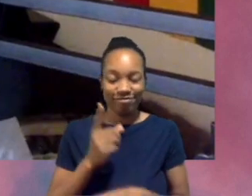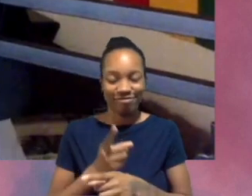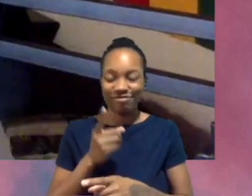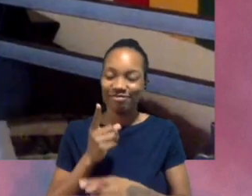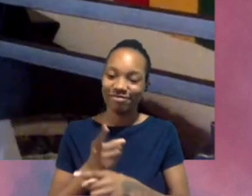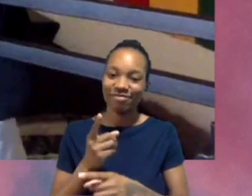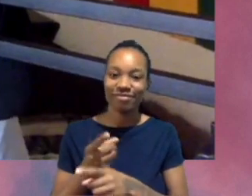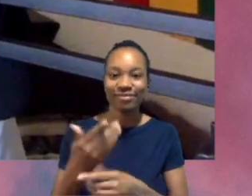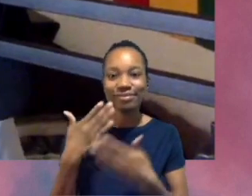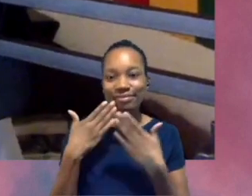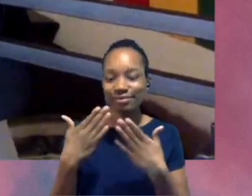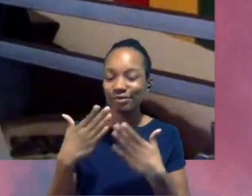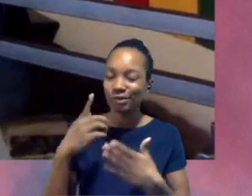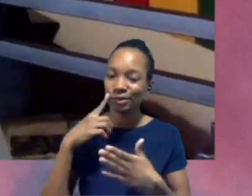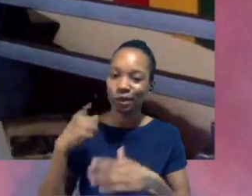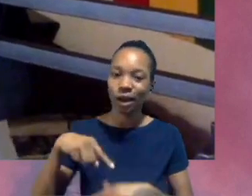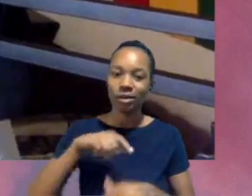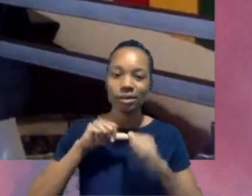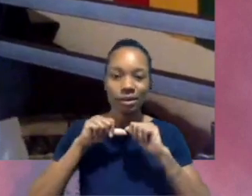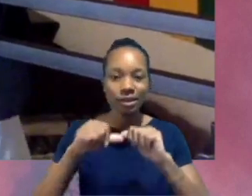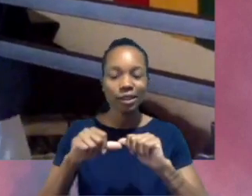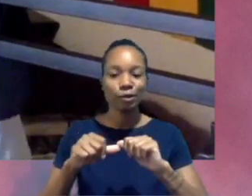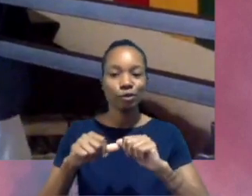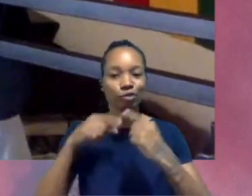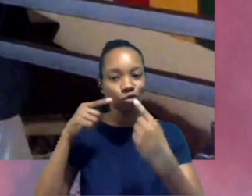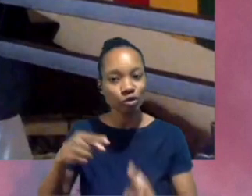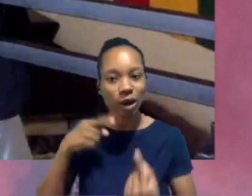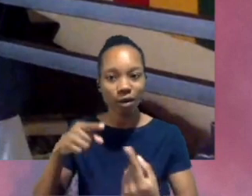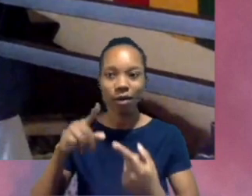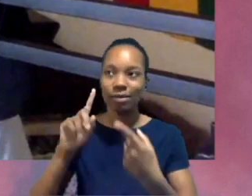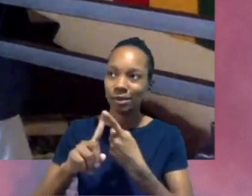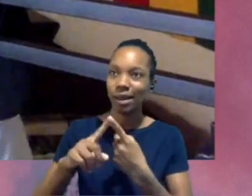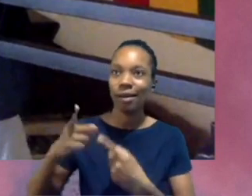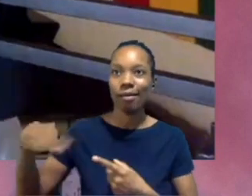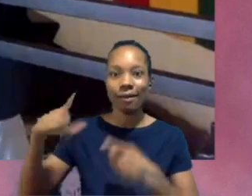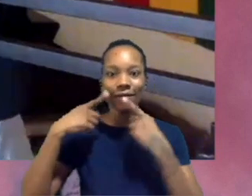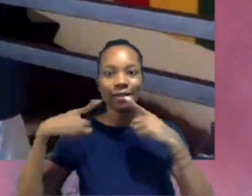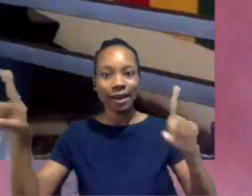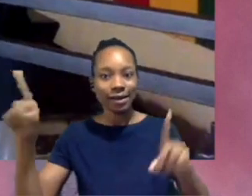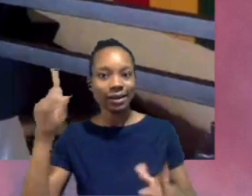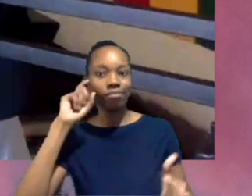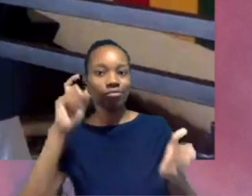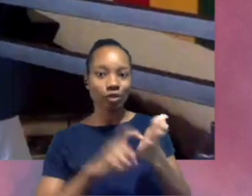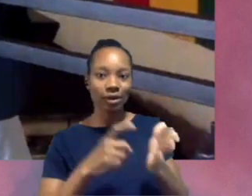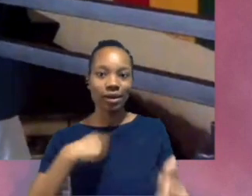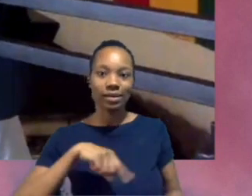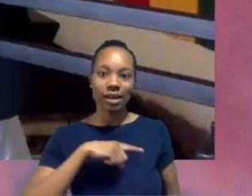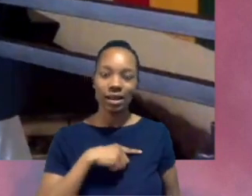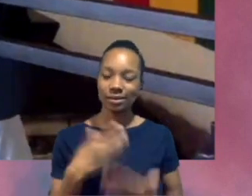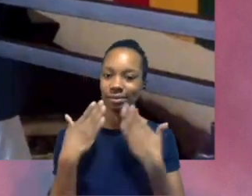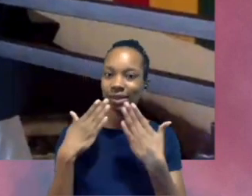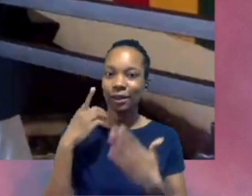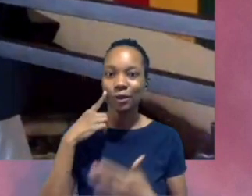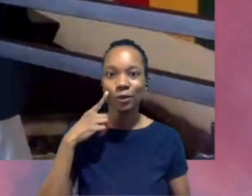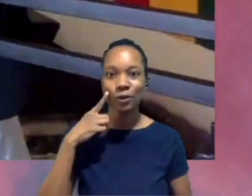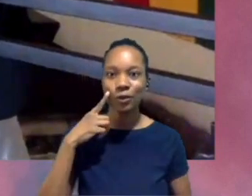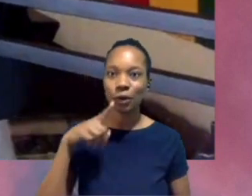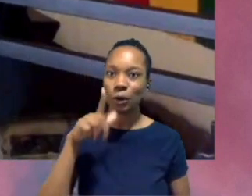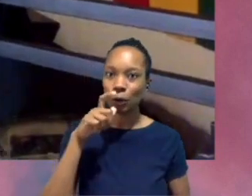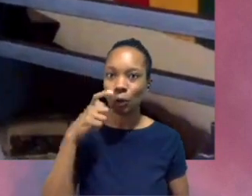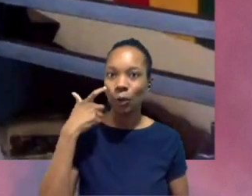prayer hands, right? And continuing to struggle until we are heard. I appreciate you for that. And yeah, thank y'all for rocking with us. We're going to